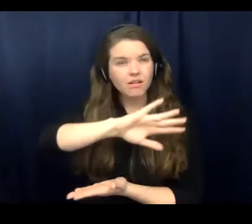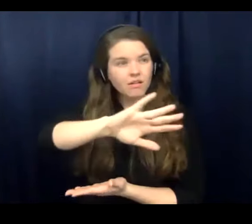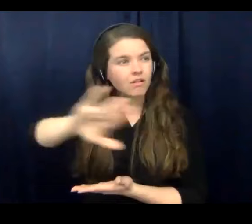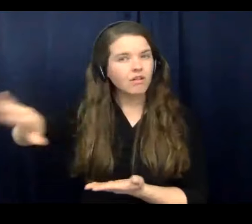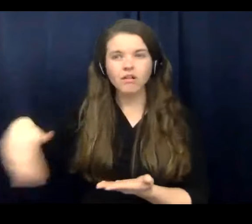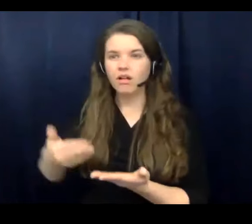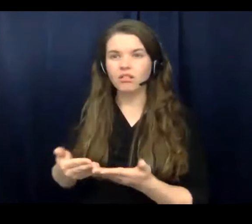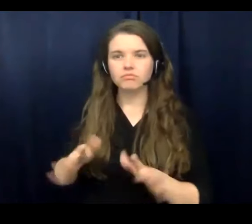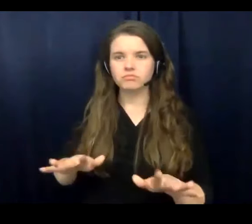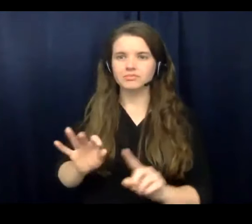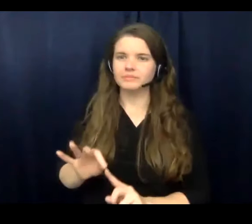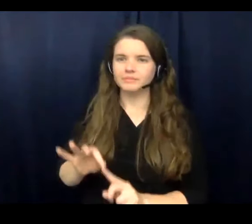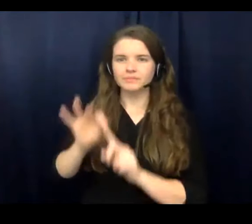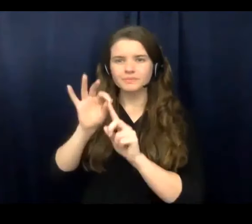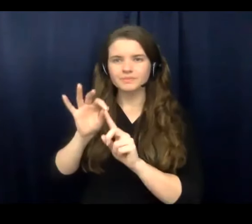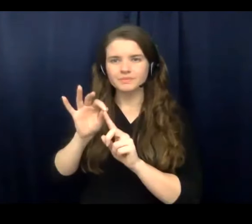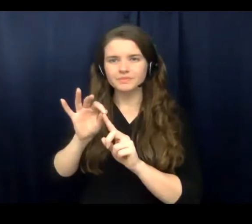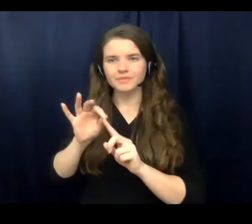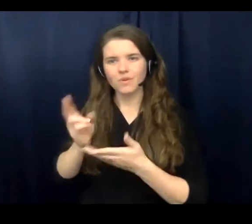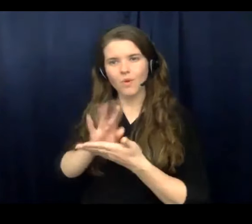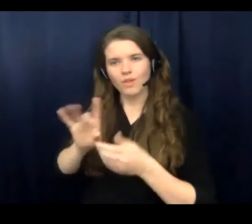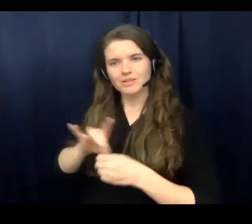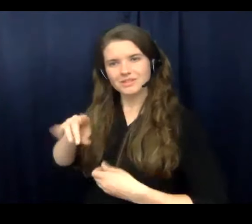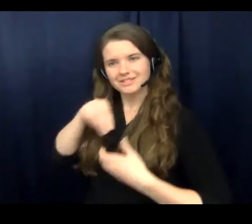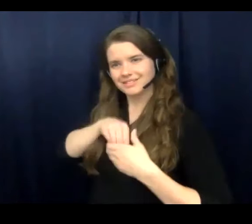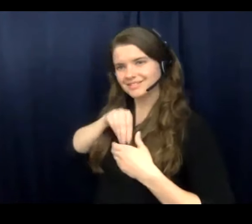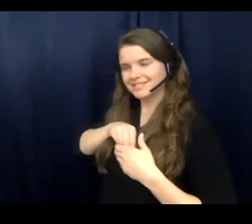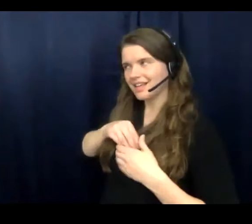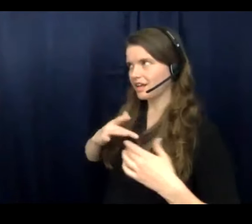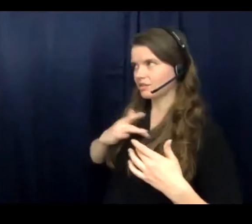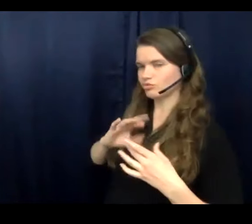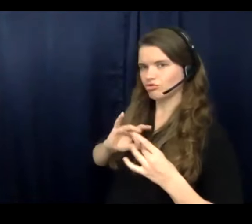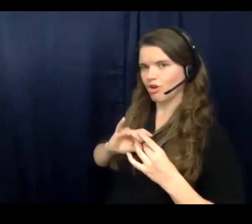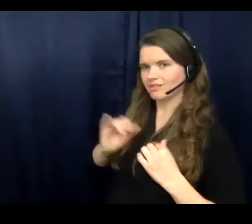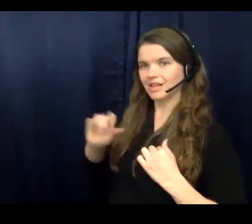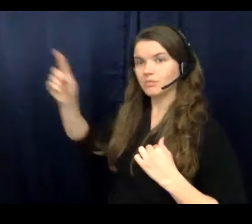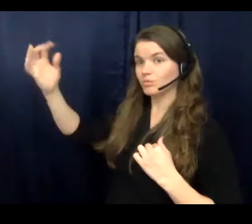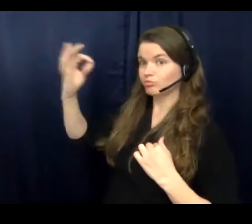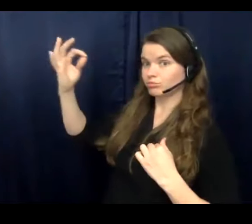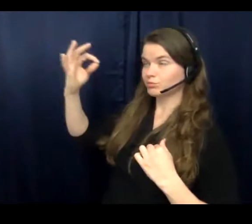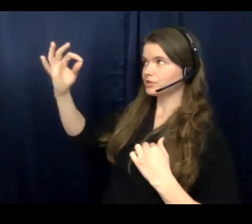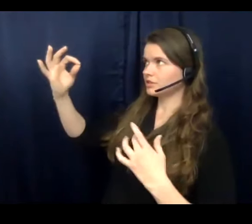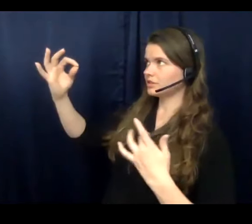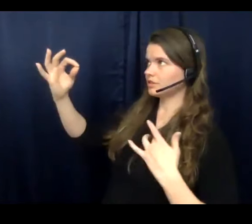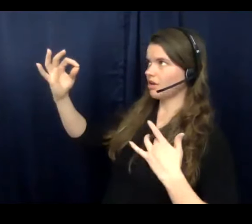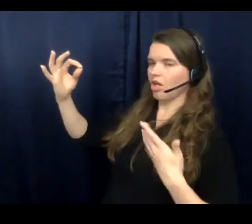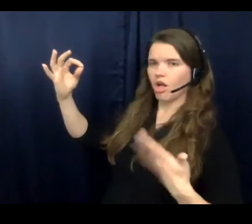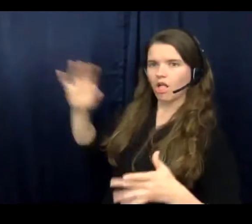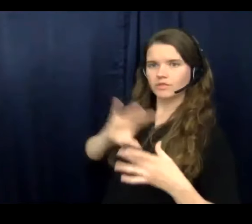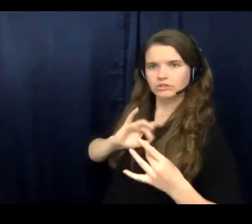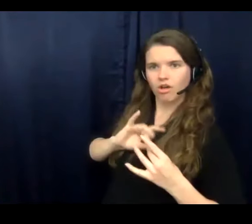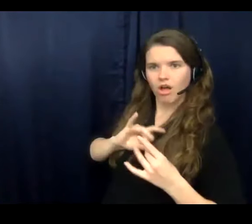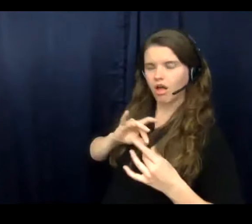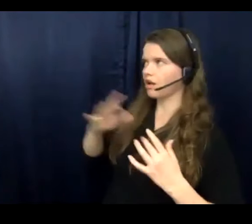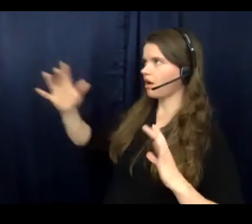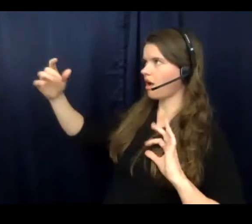the inside, the Holy Spirit is saying the same thing. The word that's written in the Bible is saying the same thing the Holy Spirit's speaking on the inside, because